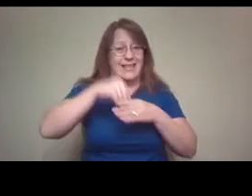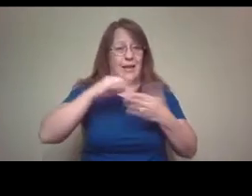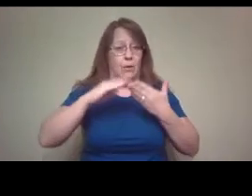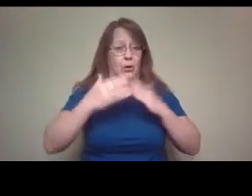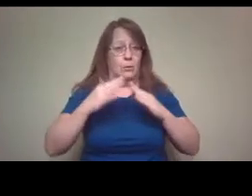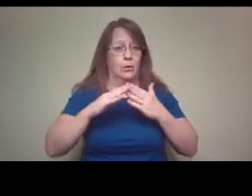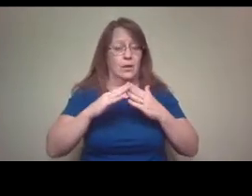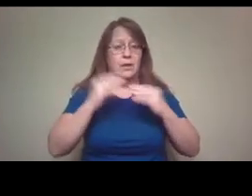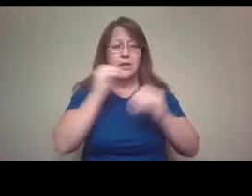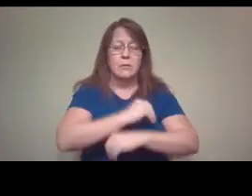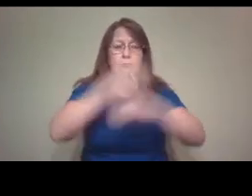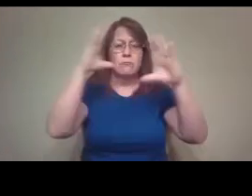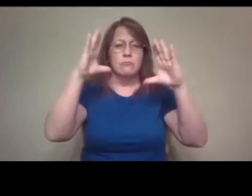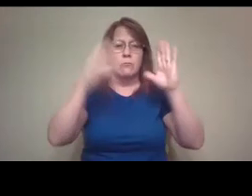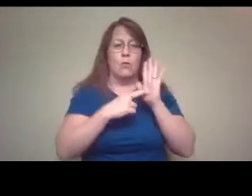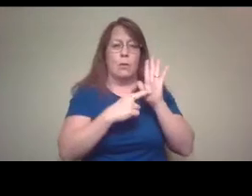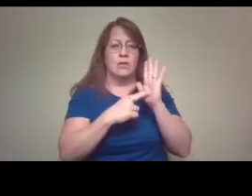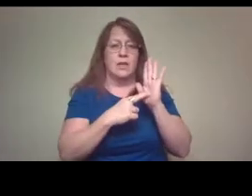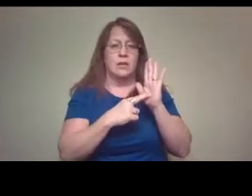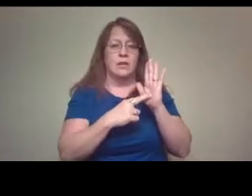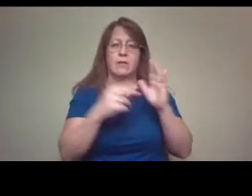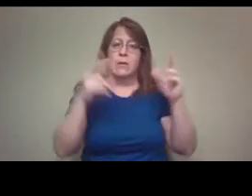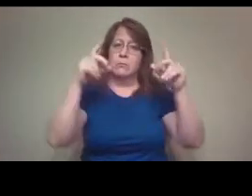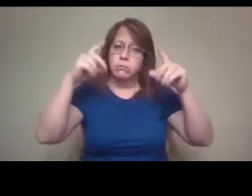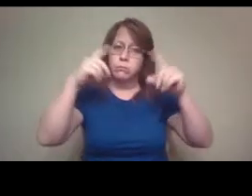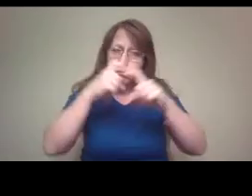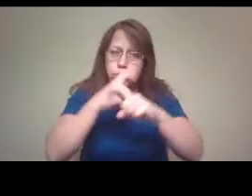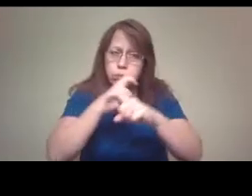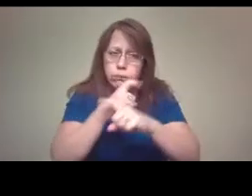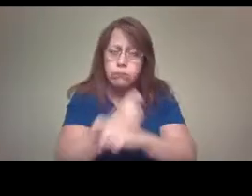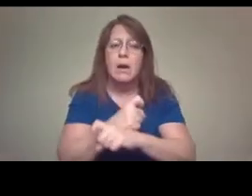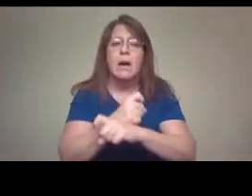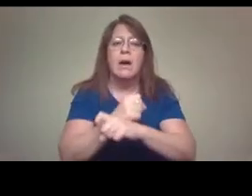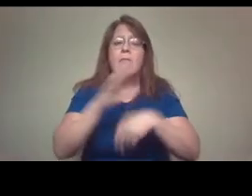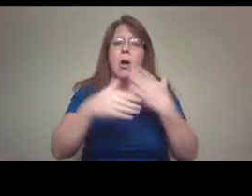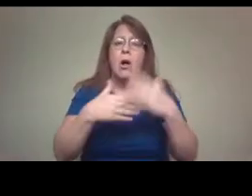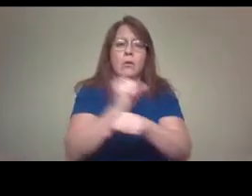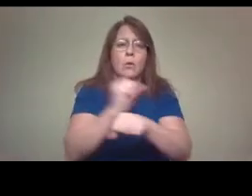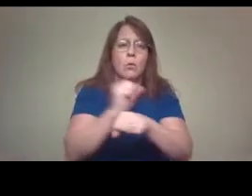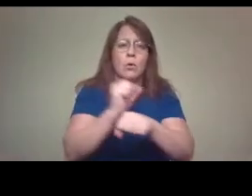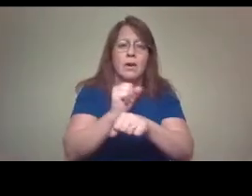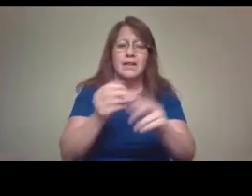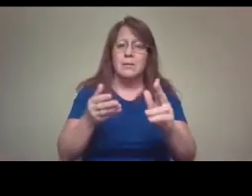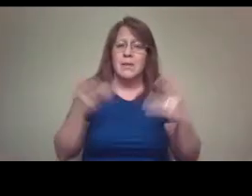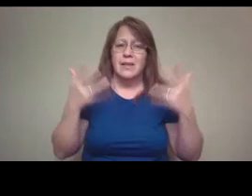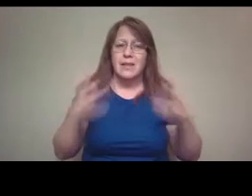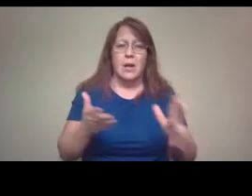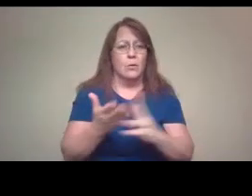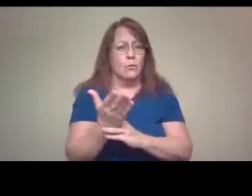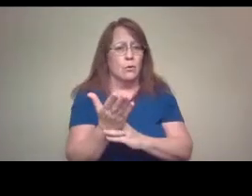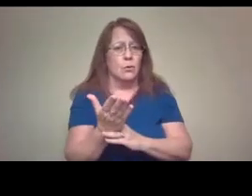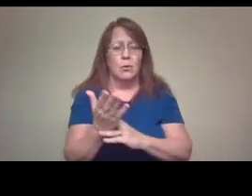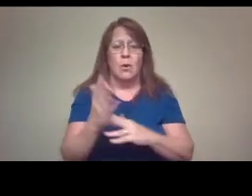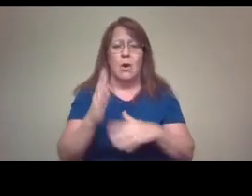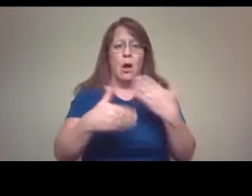is a visual representation of the complexities of suicide prevention work and shows the roles and responsibilities